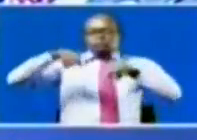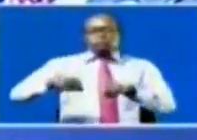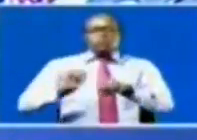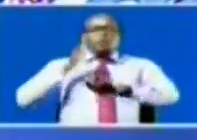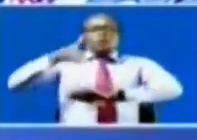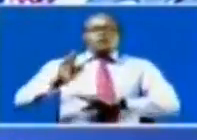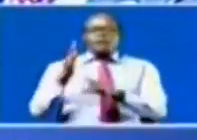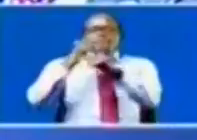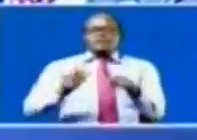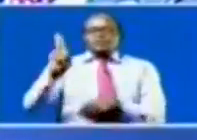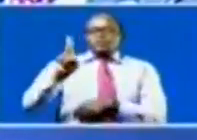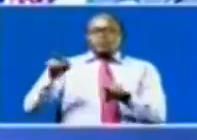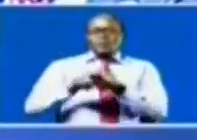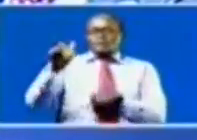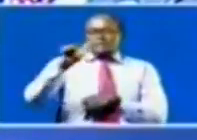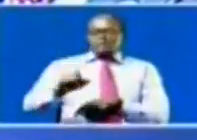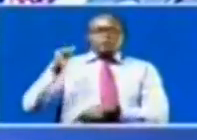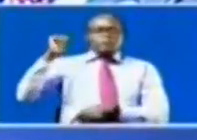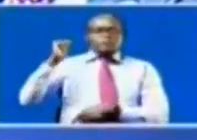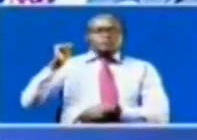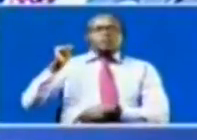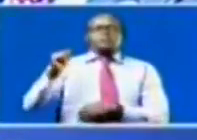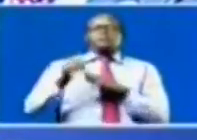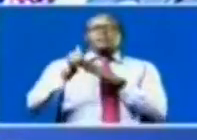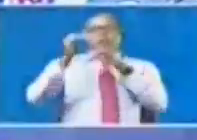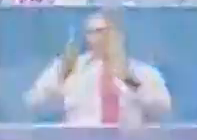President Kenyatta as the region's political kingpin.